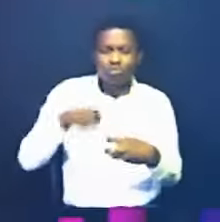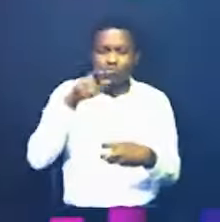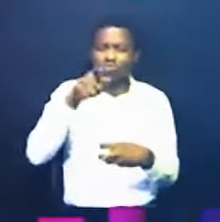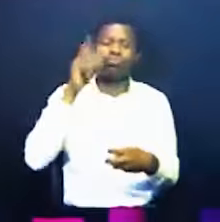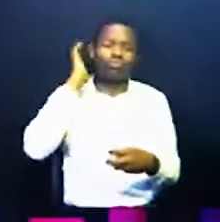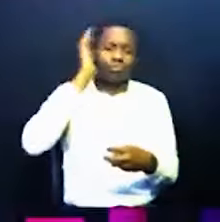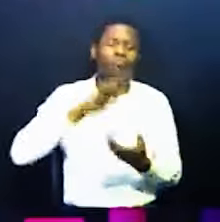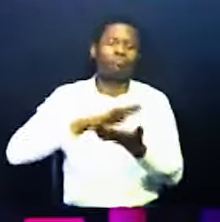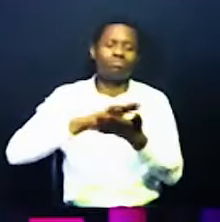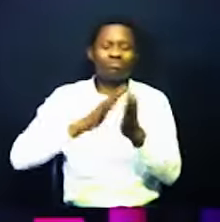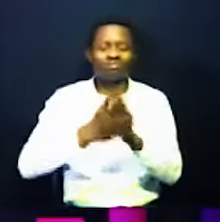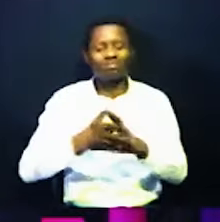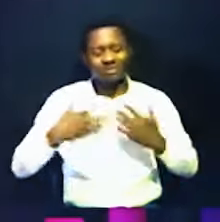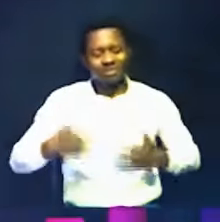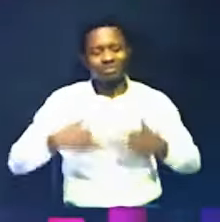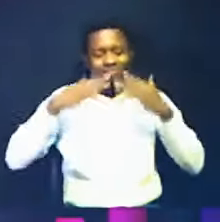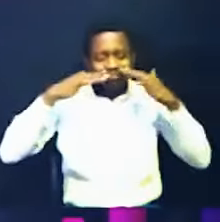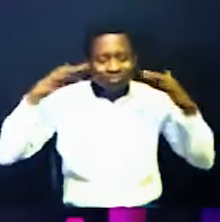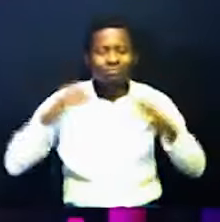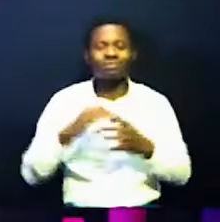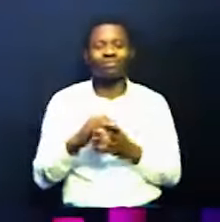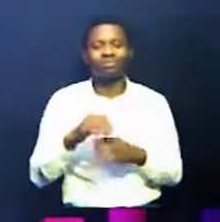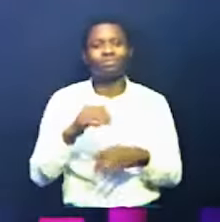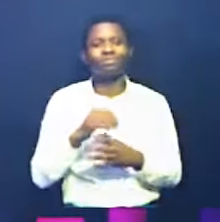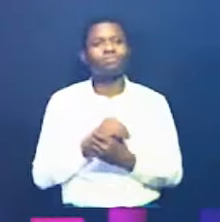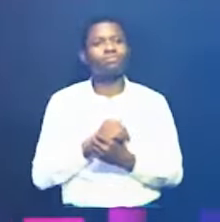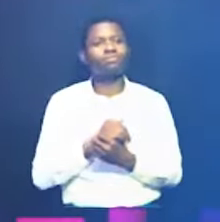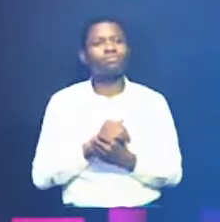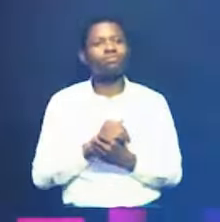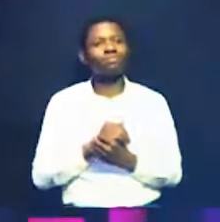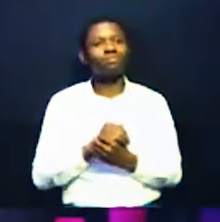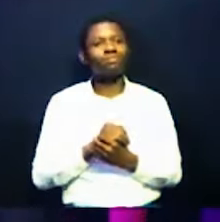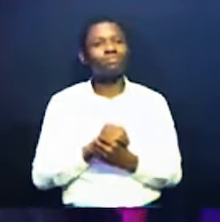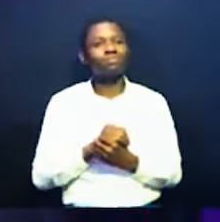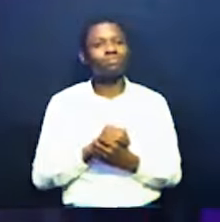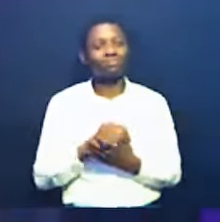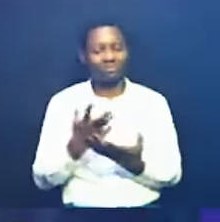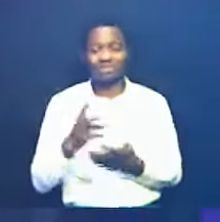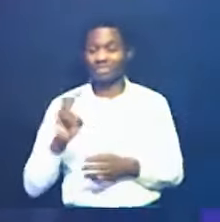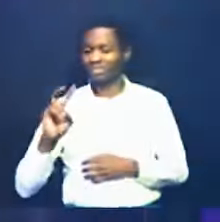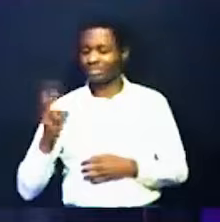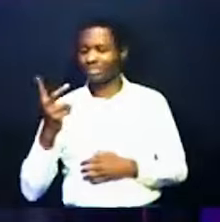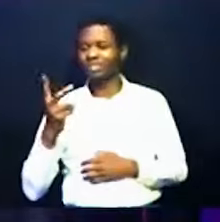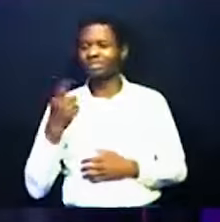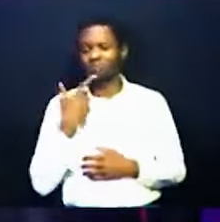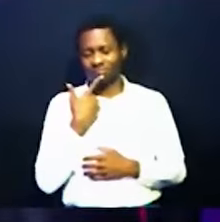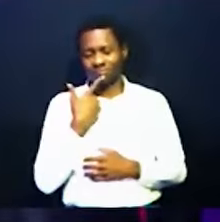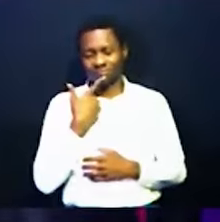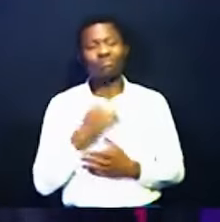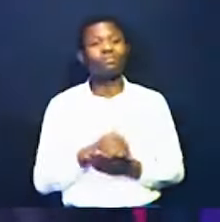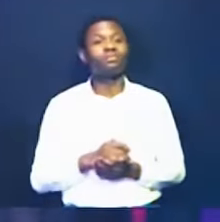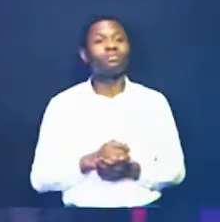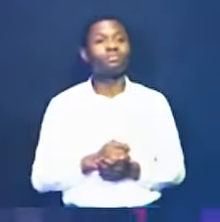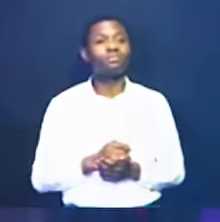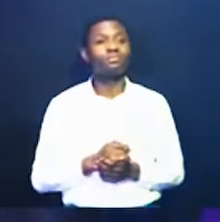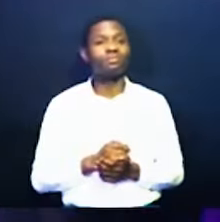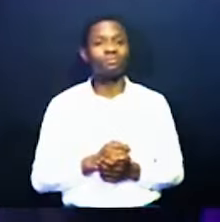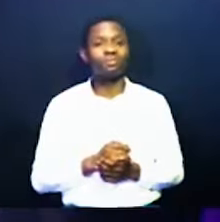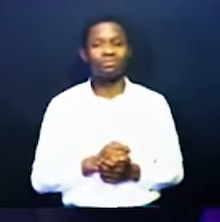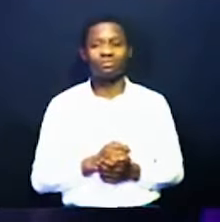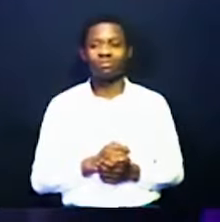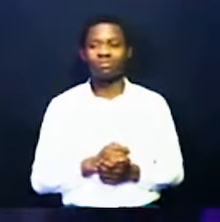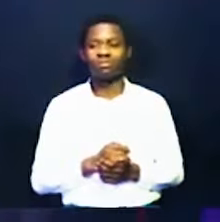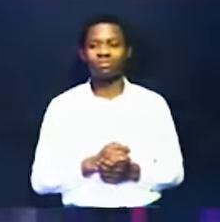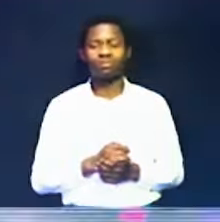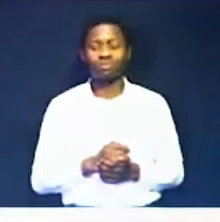at the storm. And the second one goes like this. Though